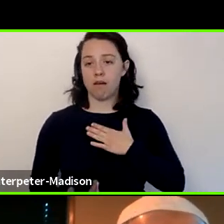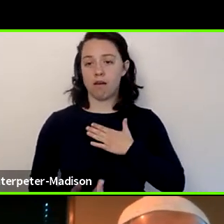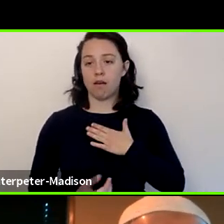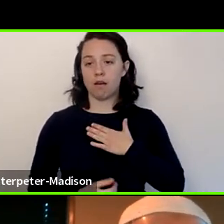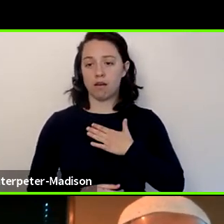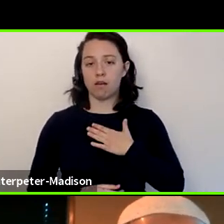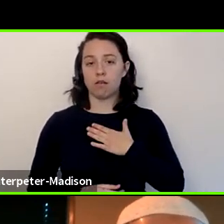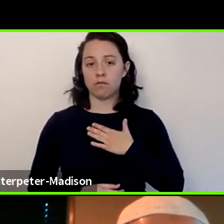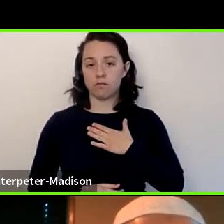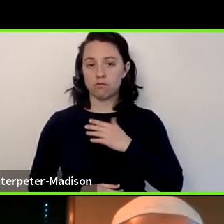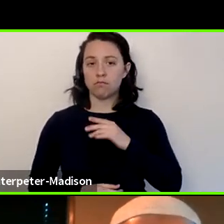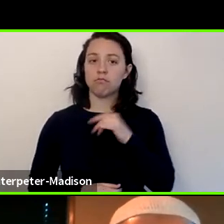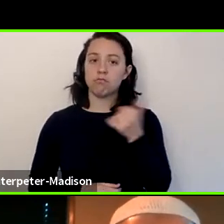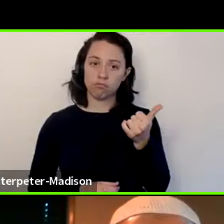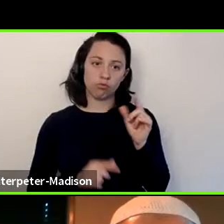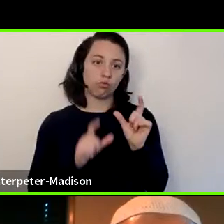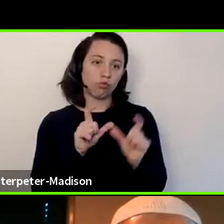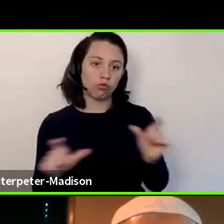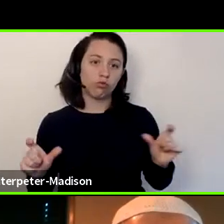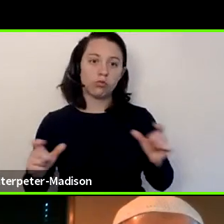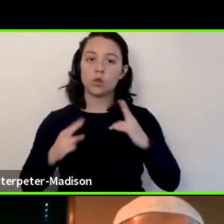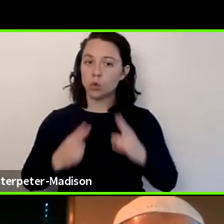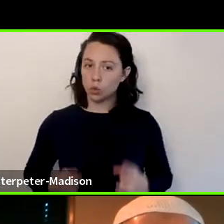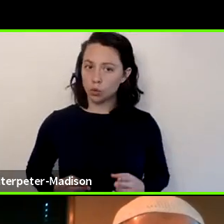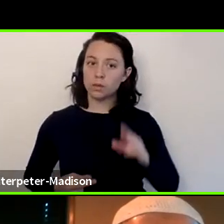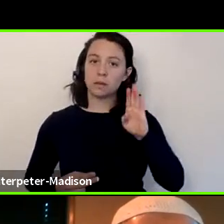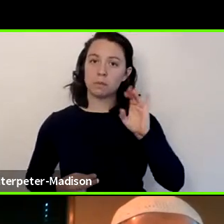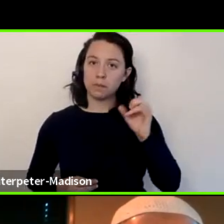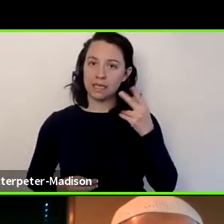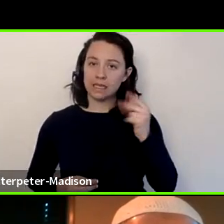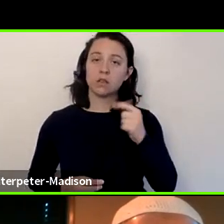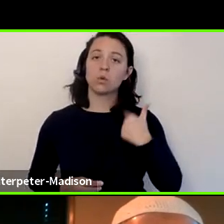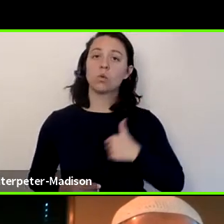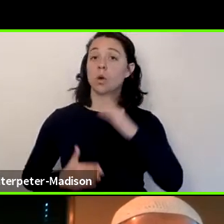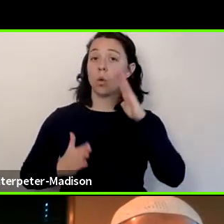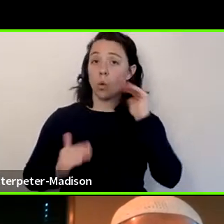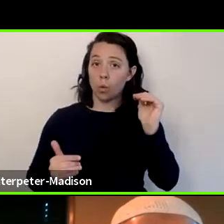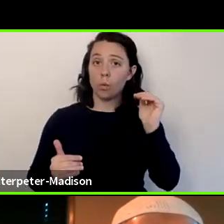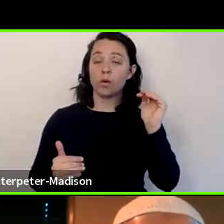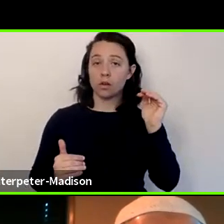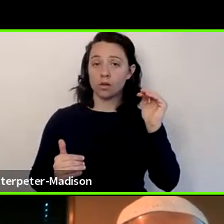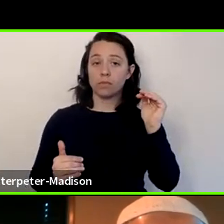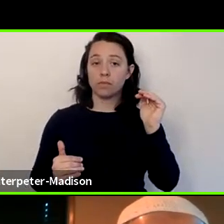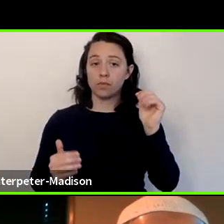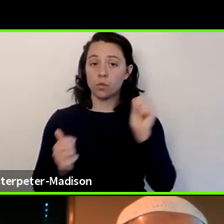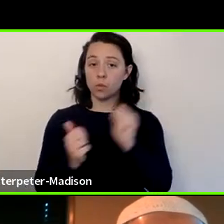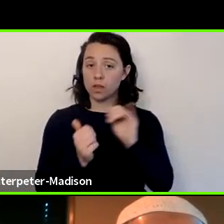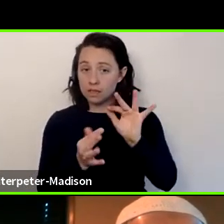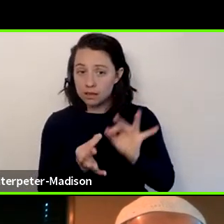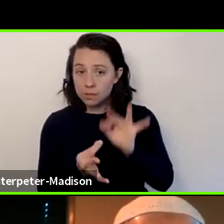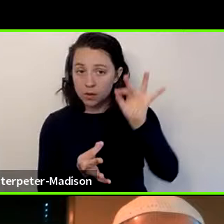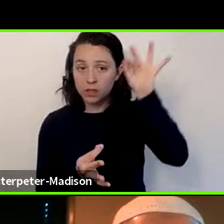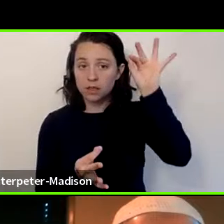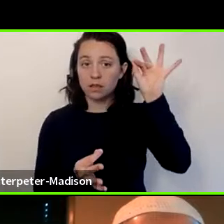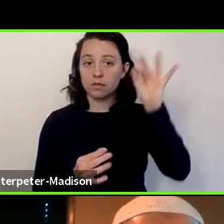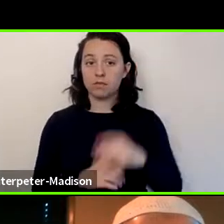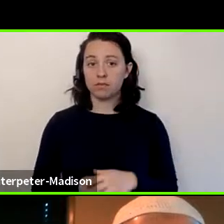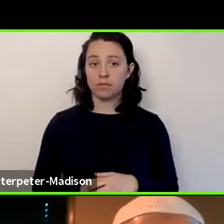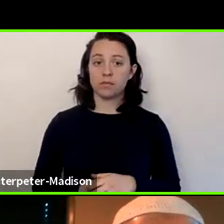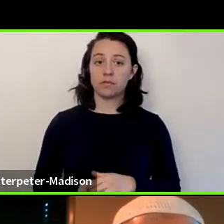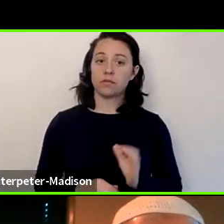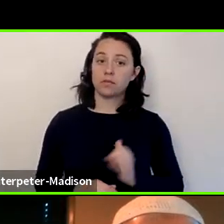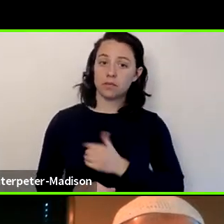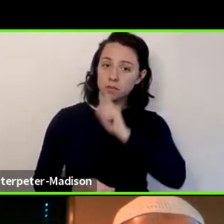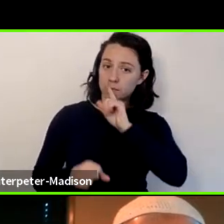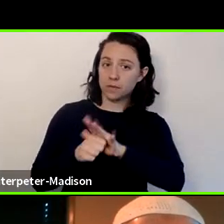fellow human beings. So we hope with this spirit and our commitment